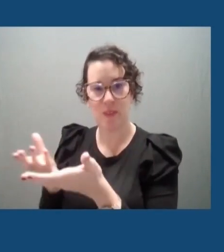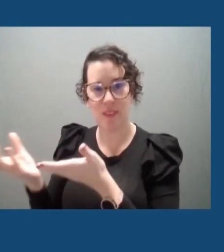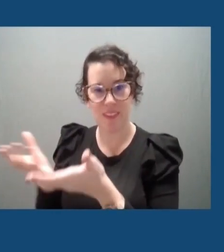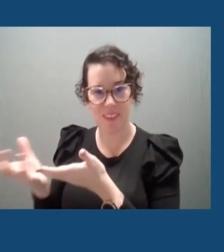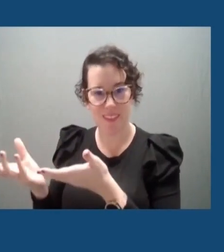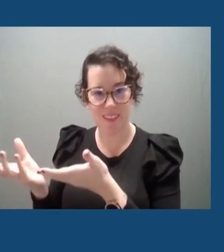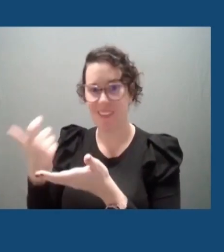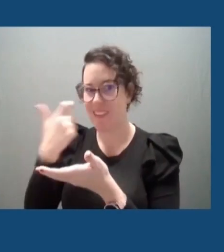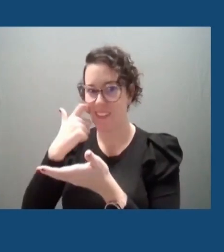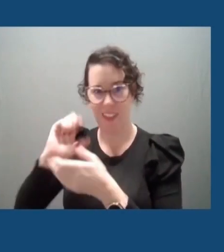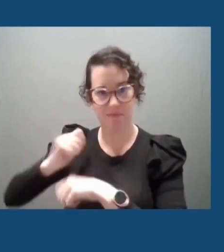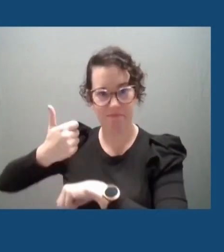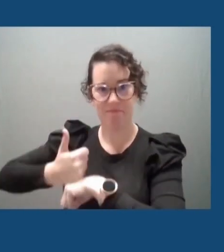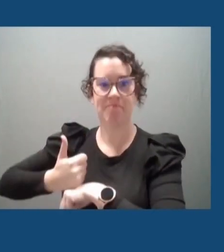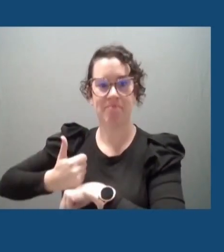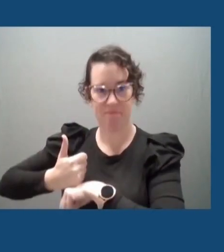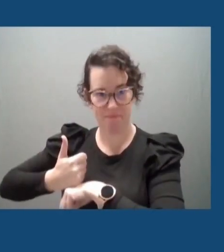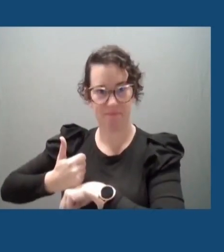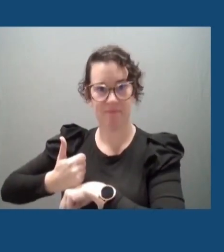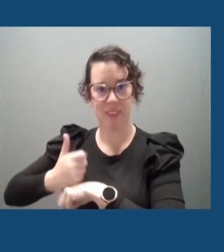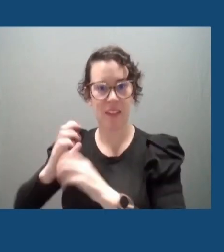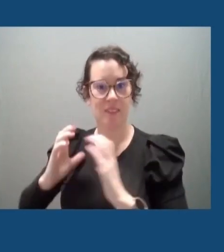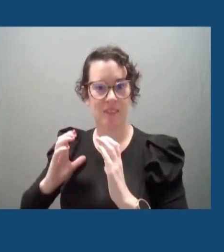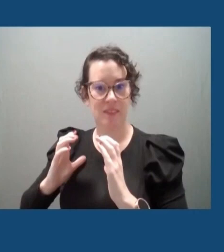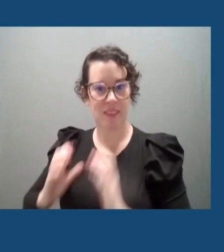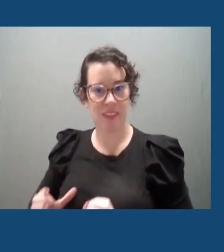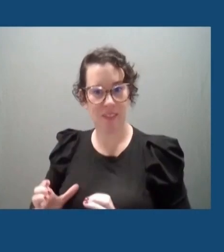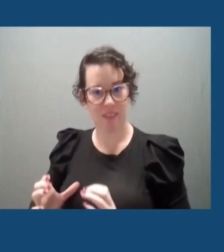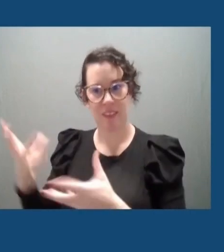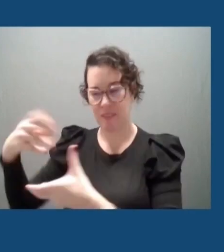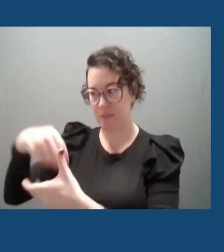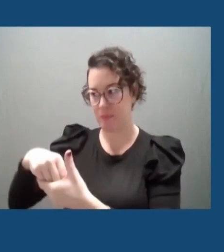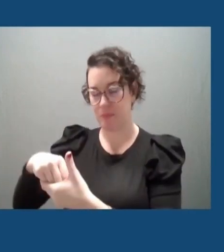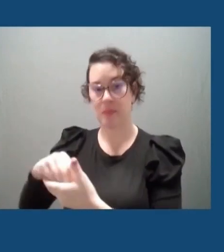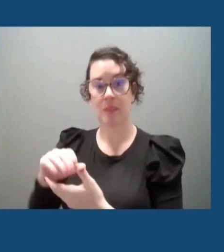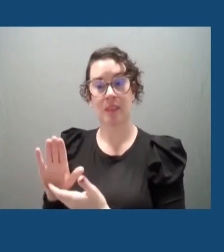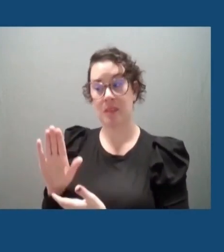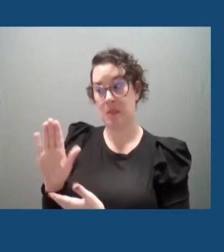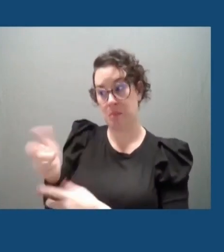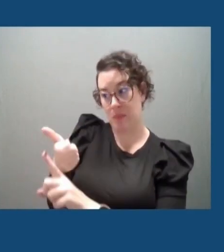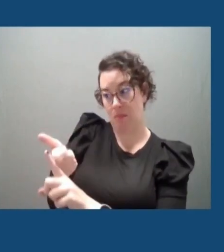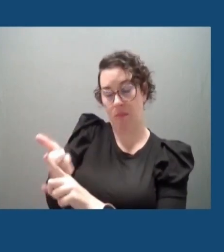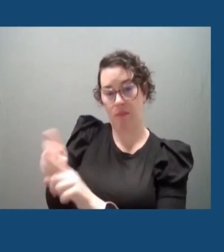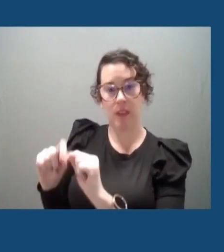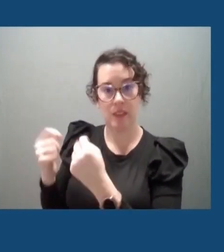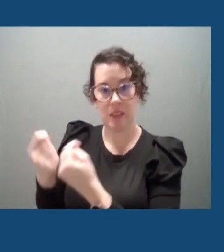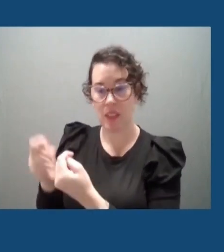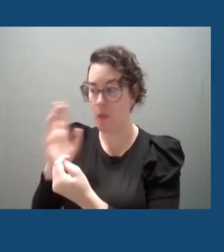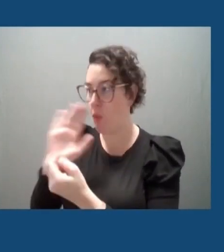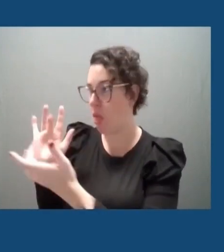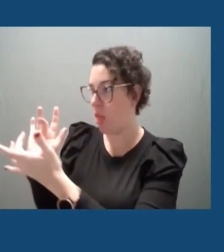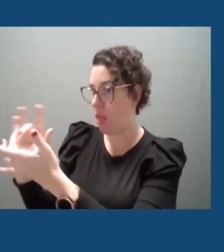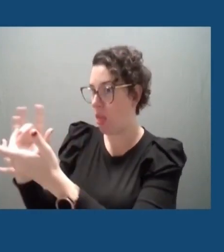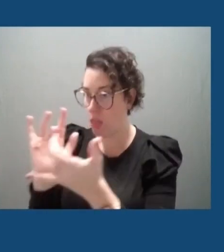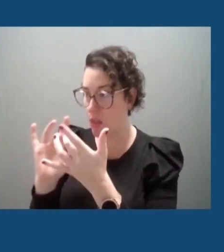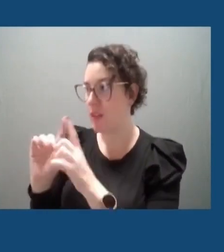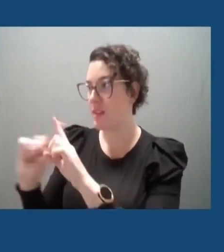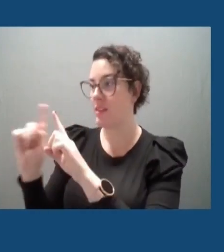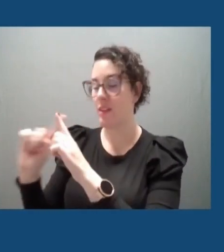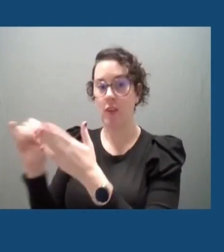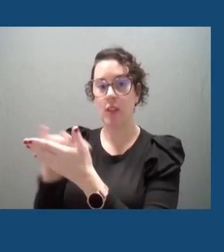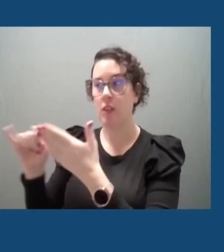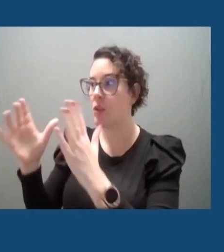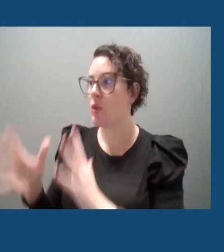Civic Engagement. He and his team will connect New Yorkers who want to give back, especially young people,